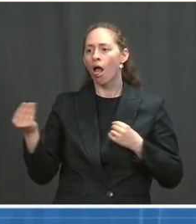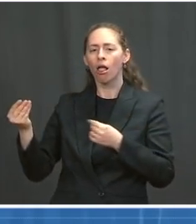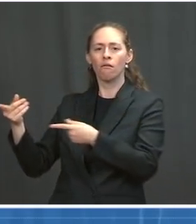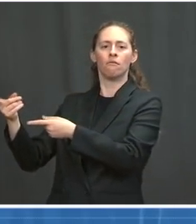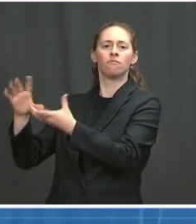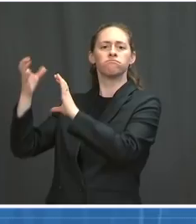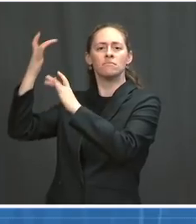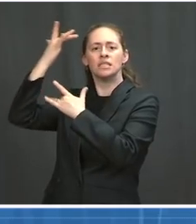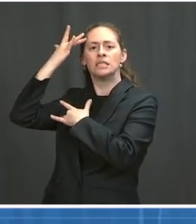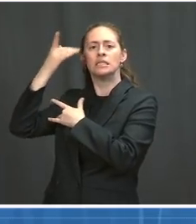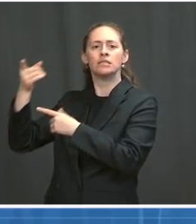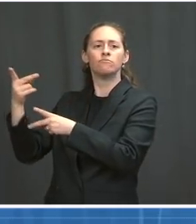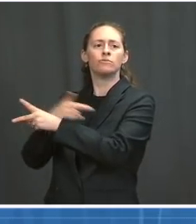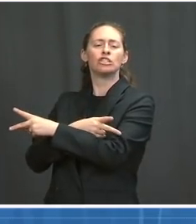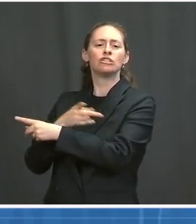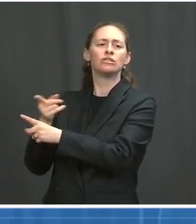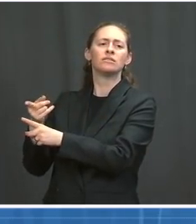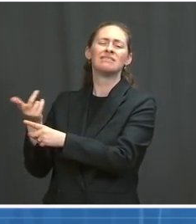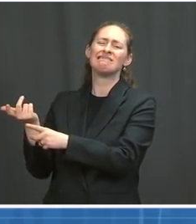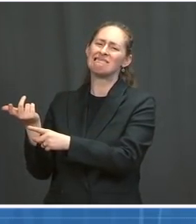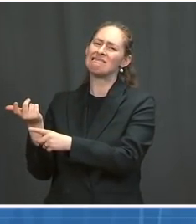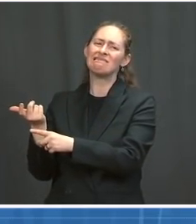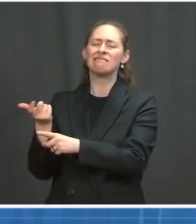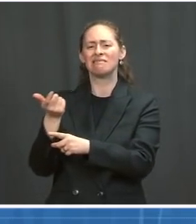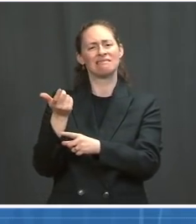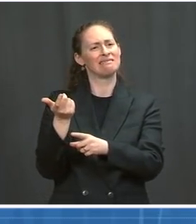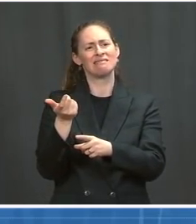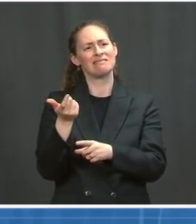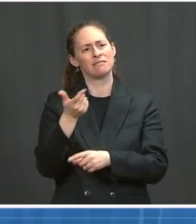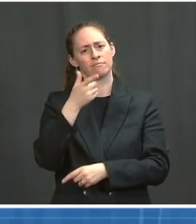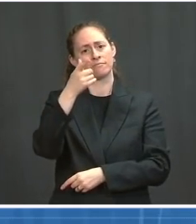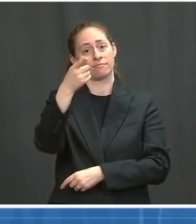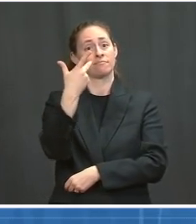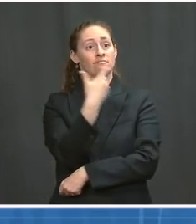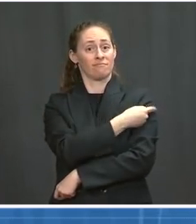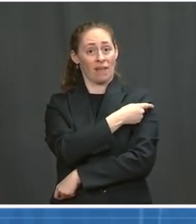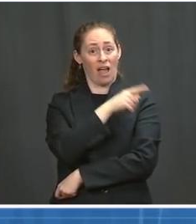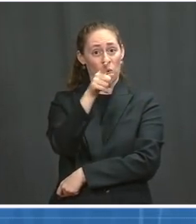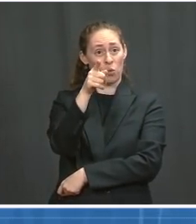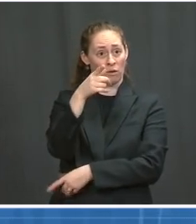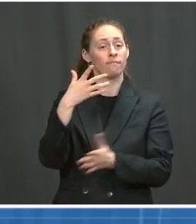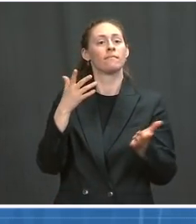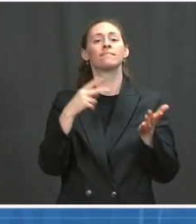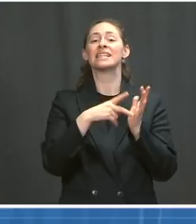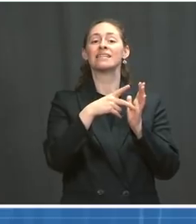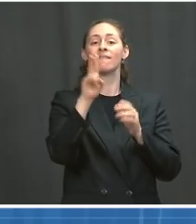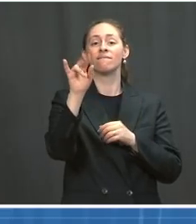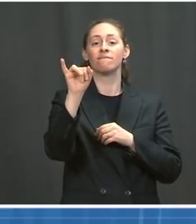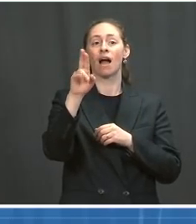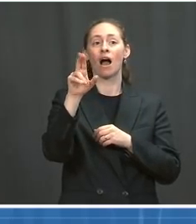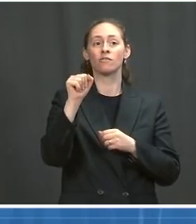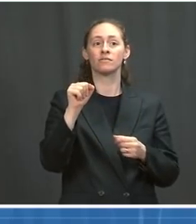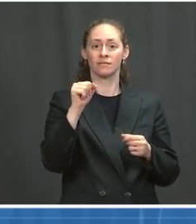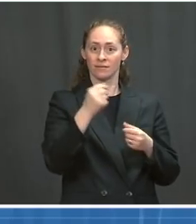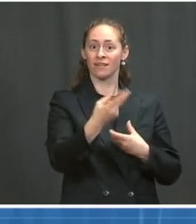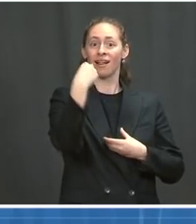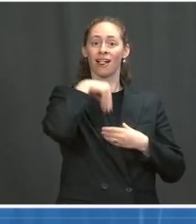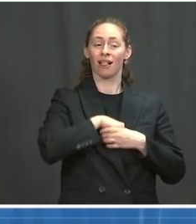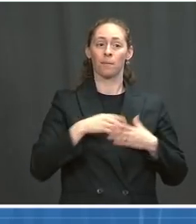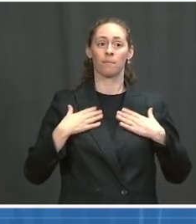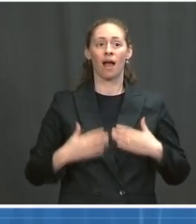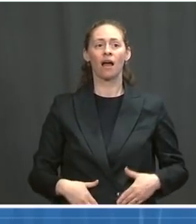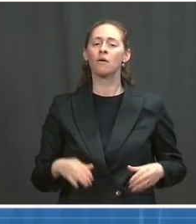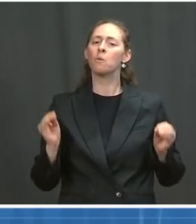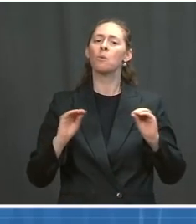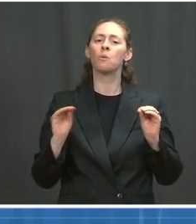chain of transmission by giving the virus one less place to hide in your community. The only way to get cases to come down and